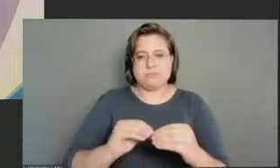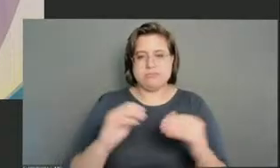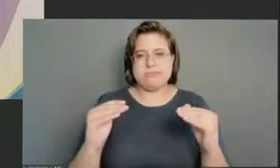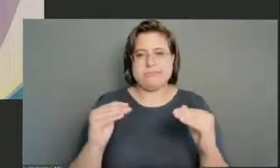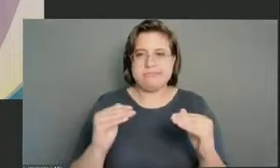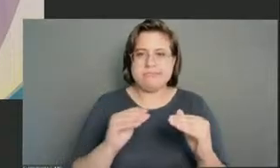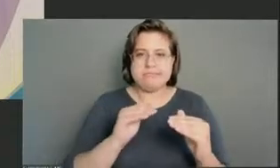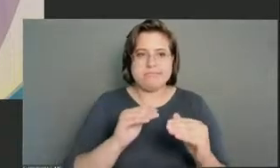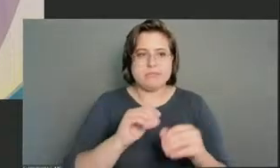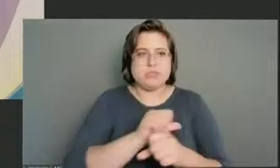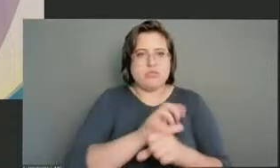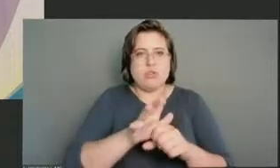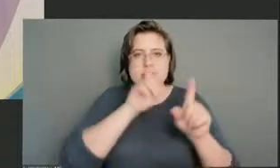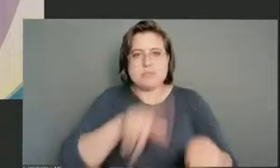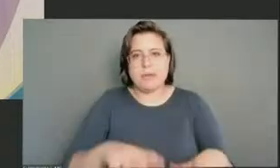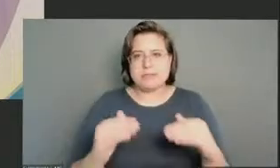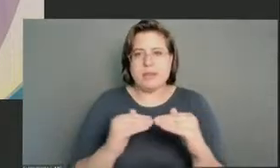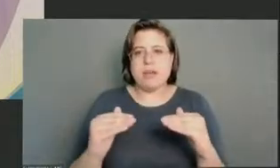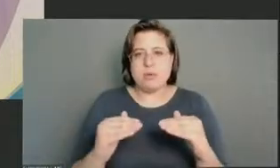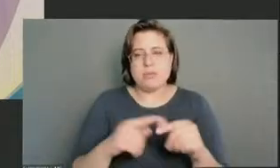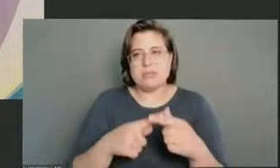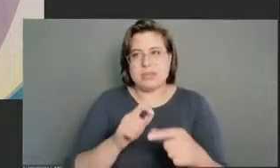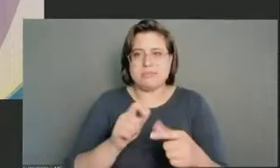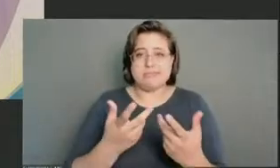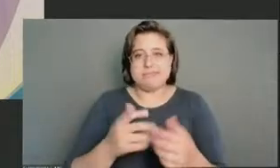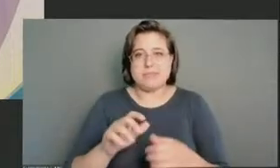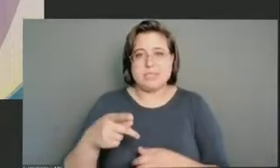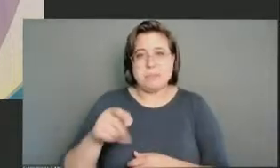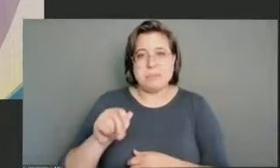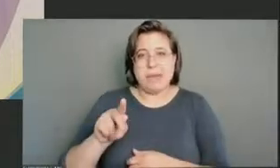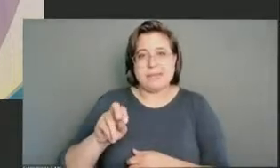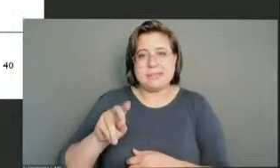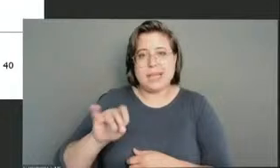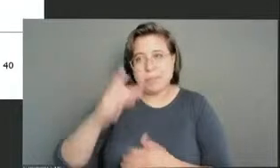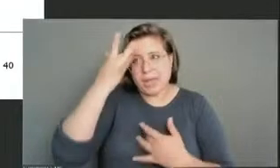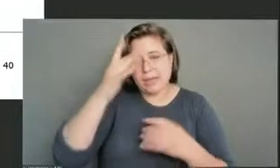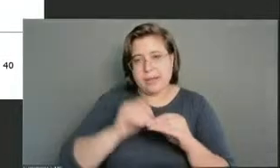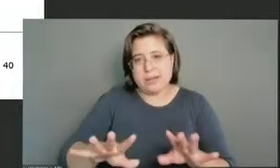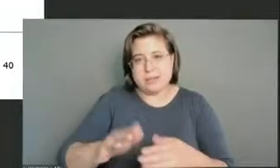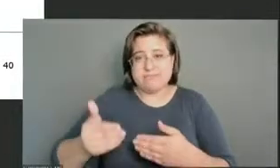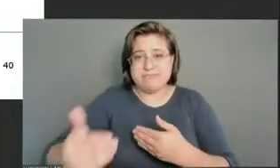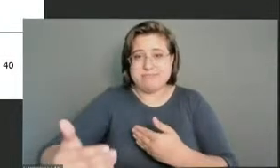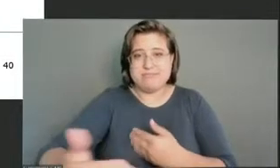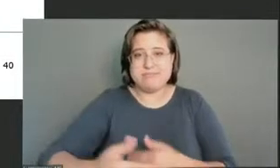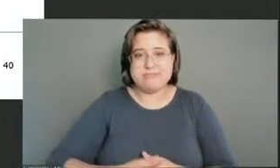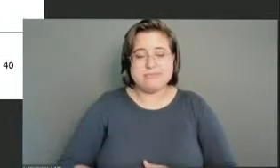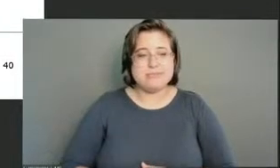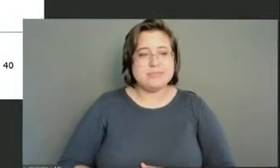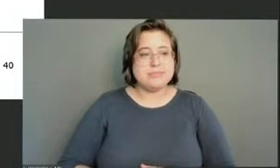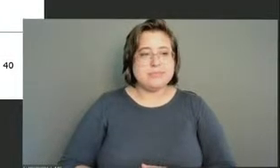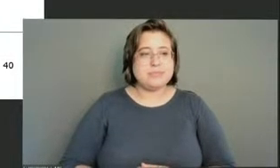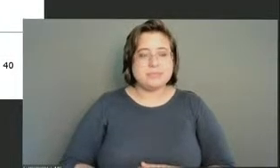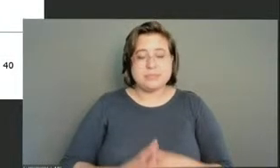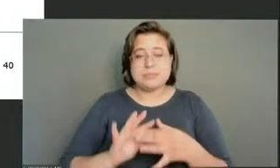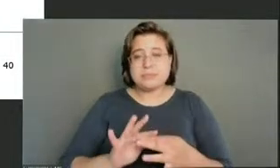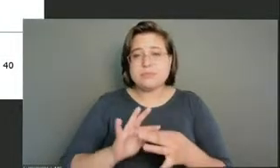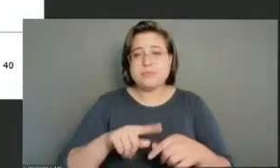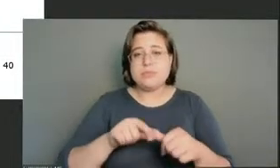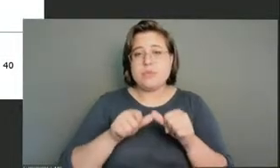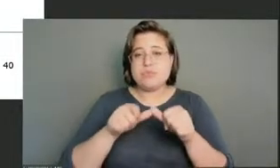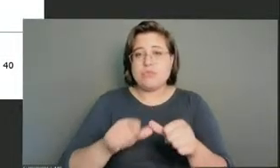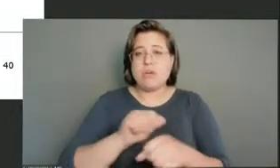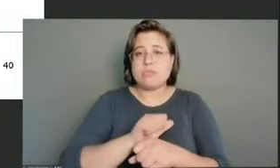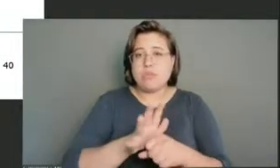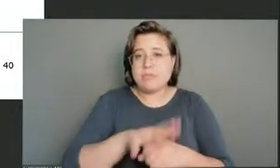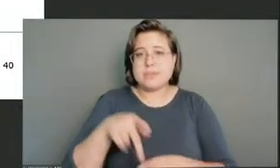pandemic and future pandemics. So as it relates to the issues of long COVID, PPE, therapeutics, and